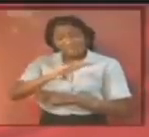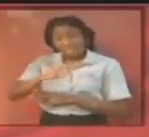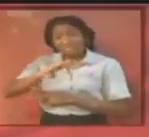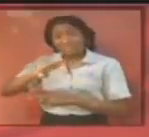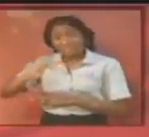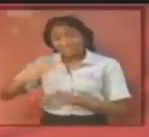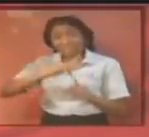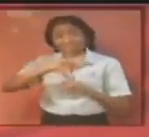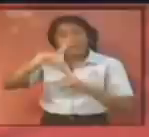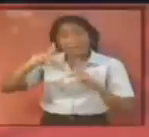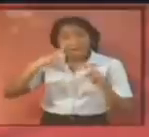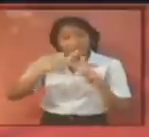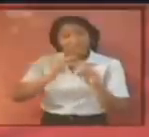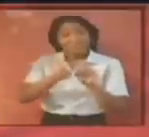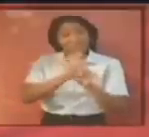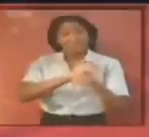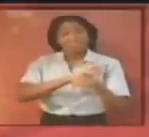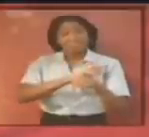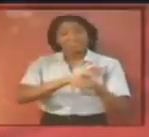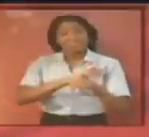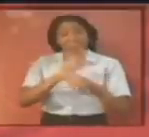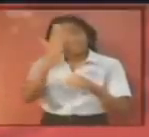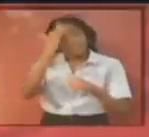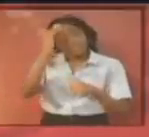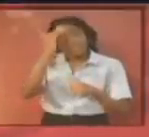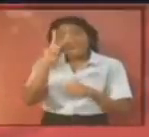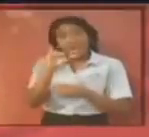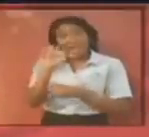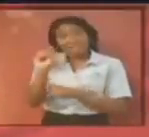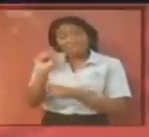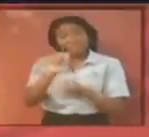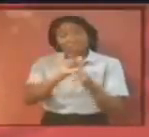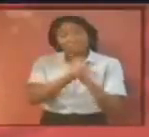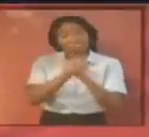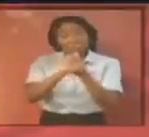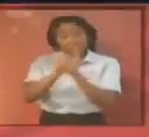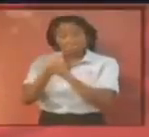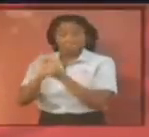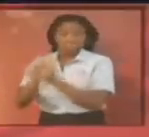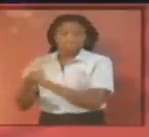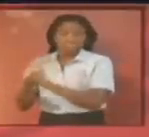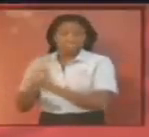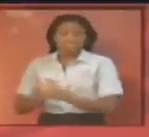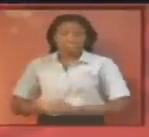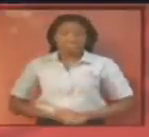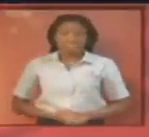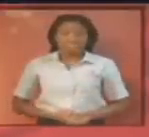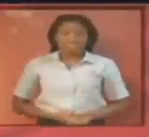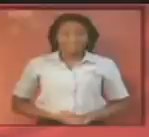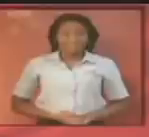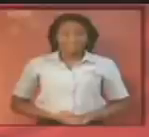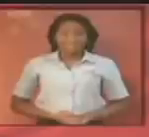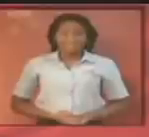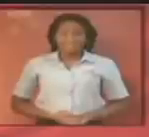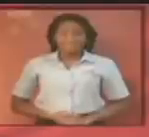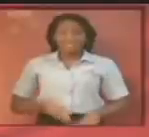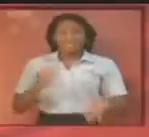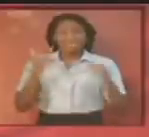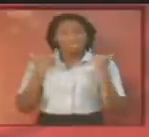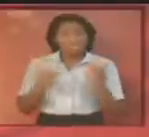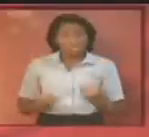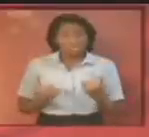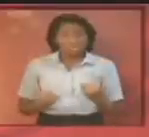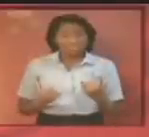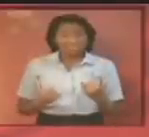lineages. And those can be distinguished from each other based on the mutations that they carry. Now, as we've